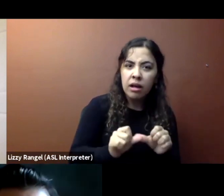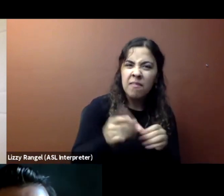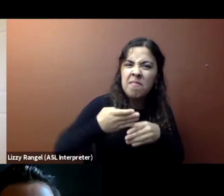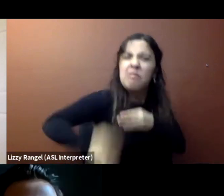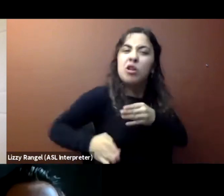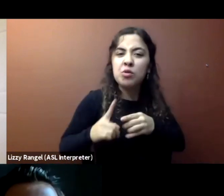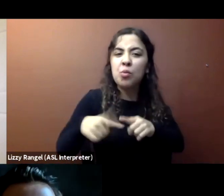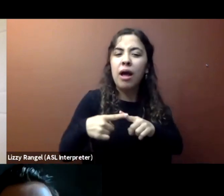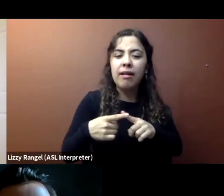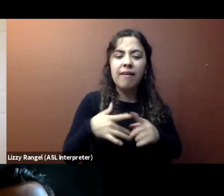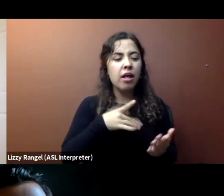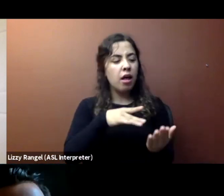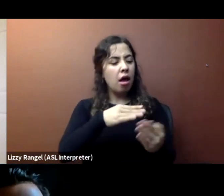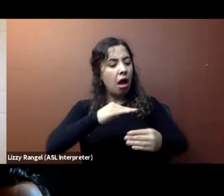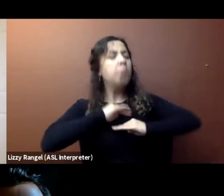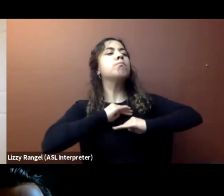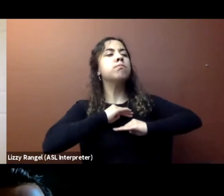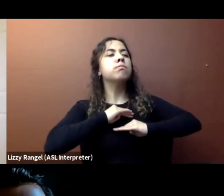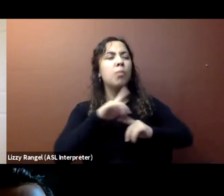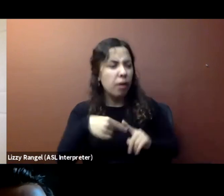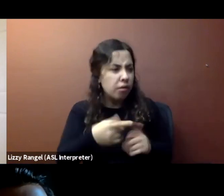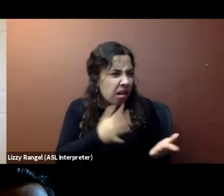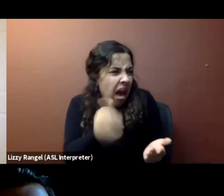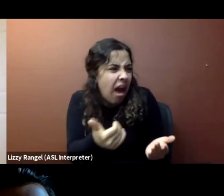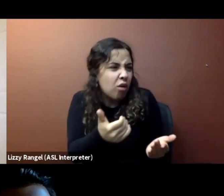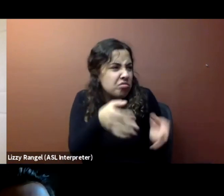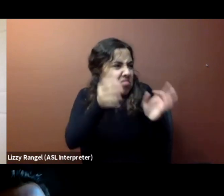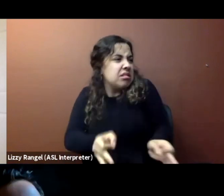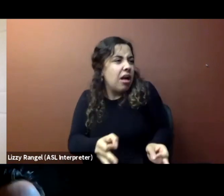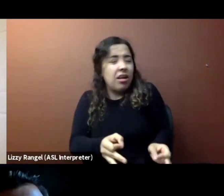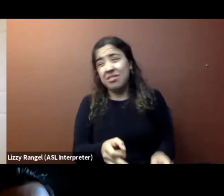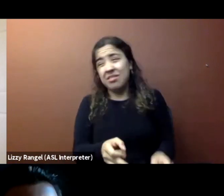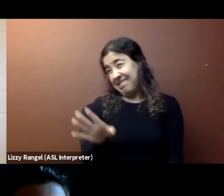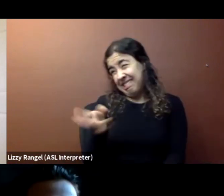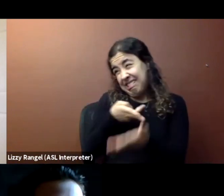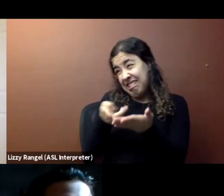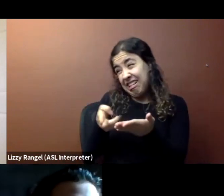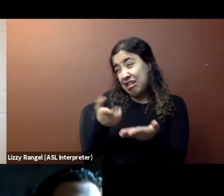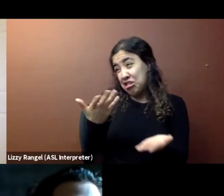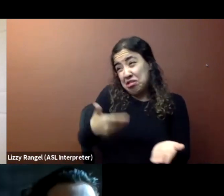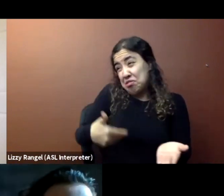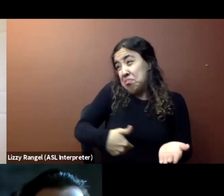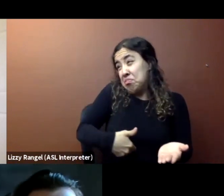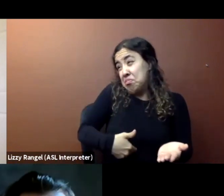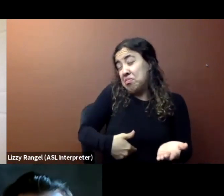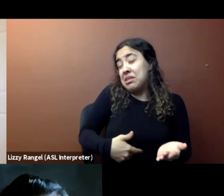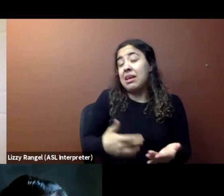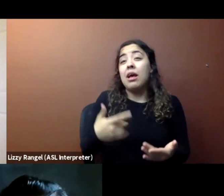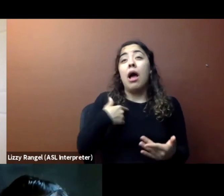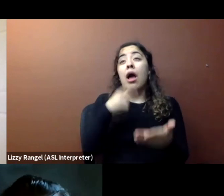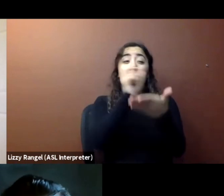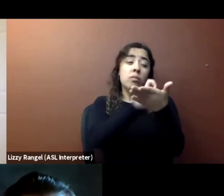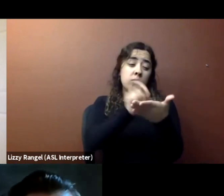least? Yeah, it's largely intuitive for me, and I read poems aloud a lot, and I